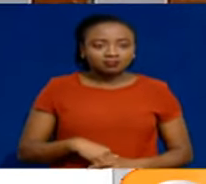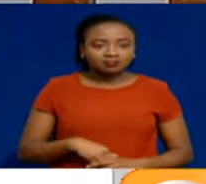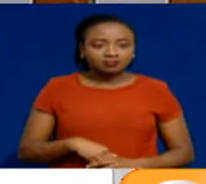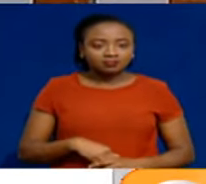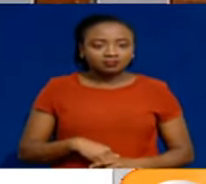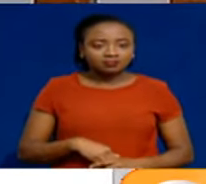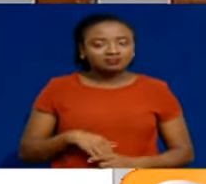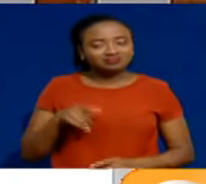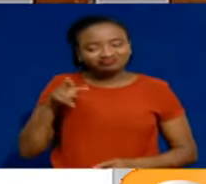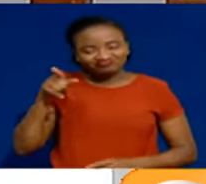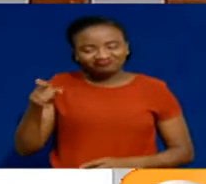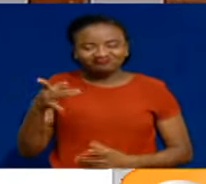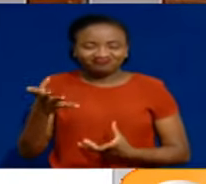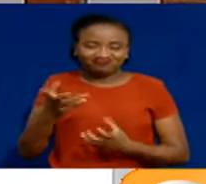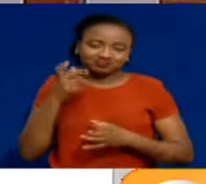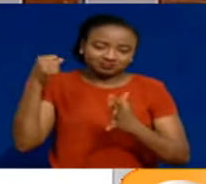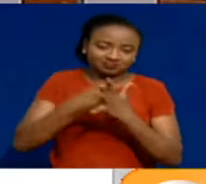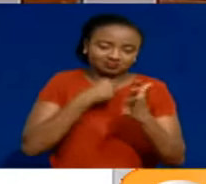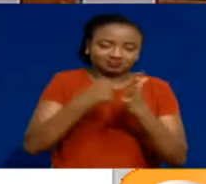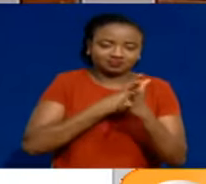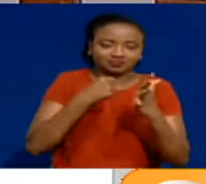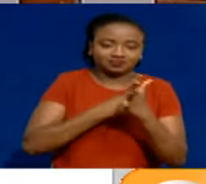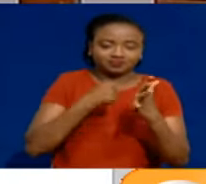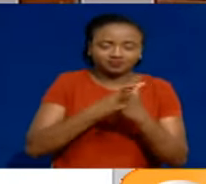he has to fight. And he's